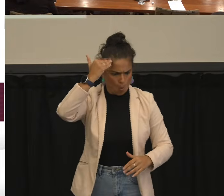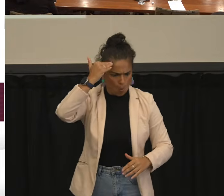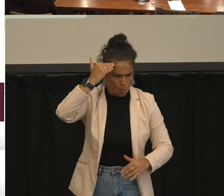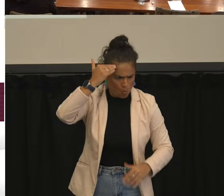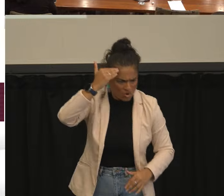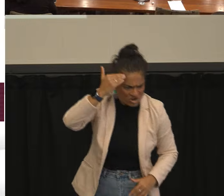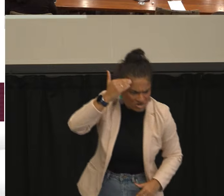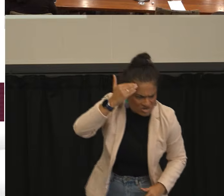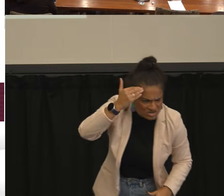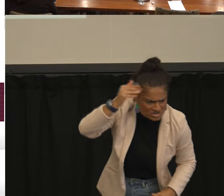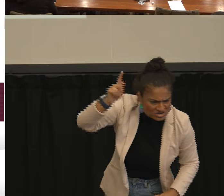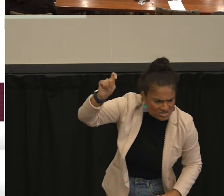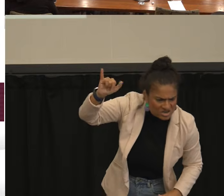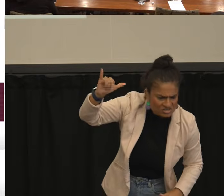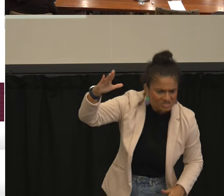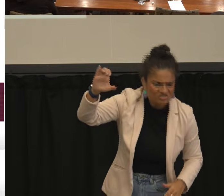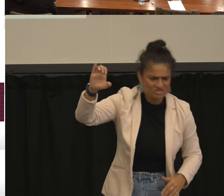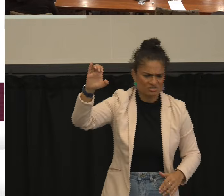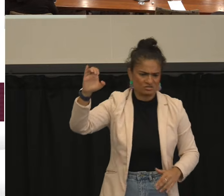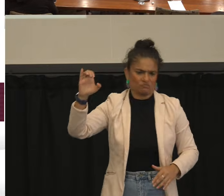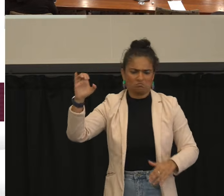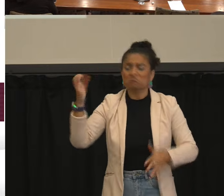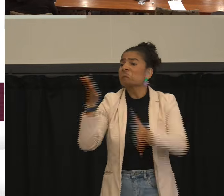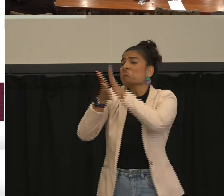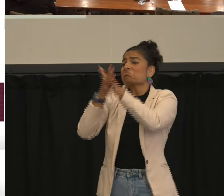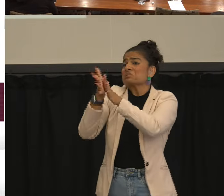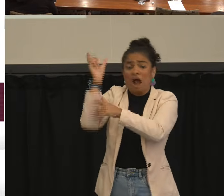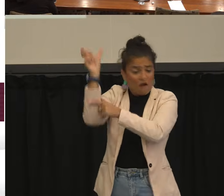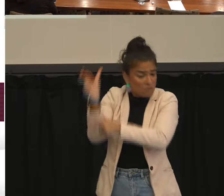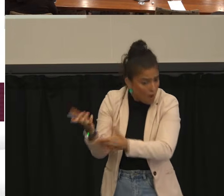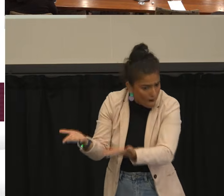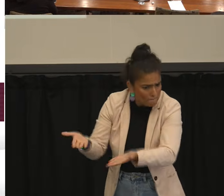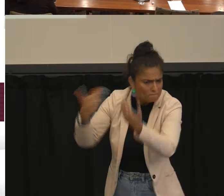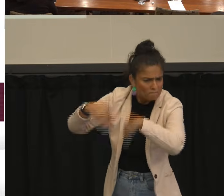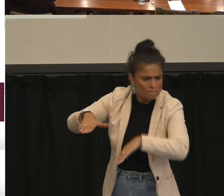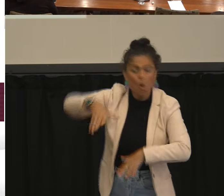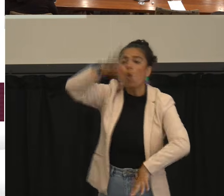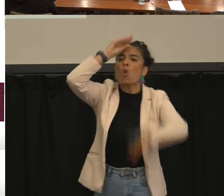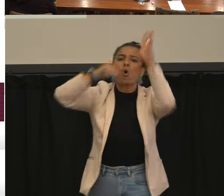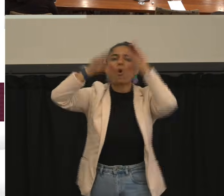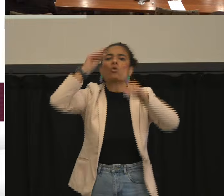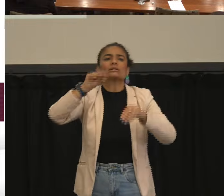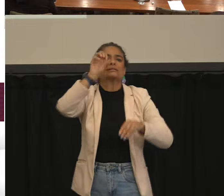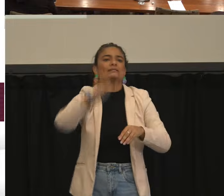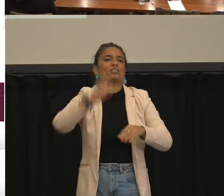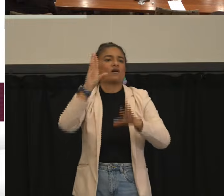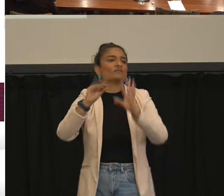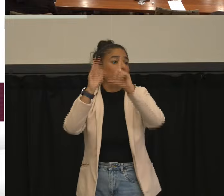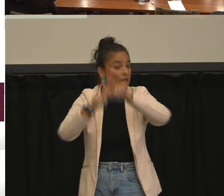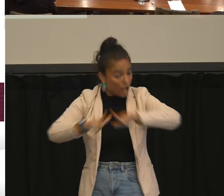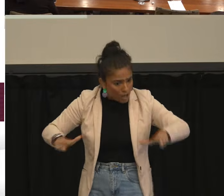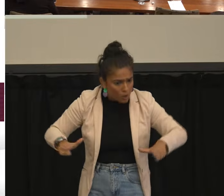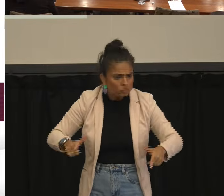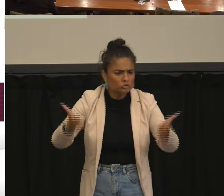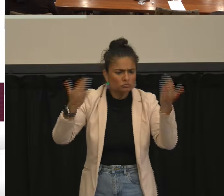beginners, who create South African Sign Language videos for beginners. There's an organization known as